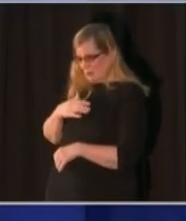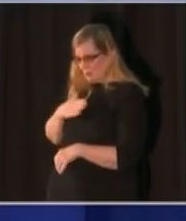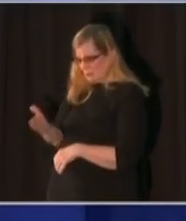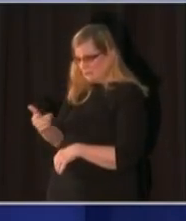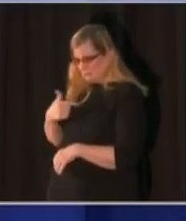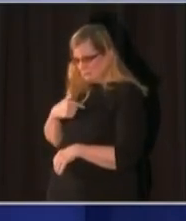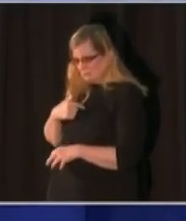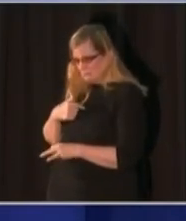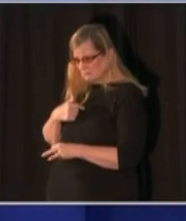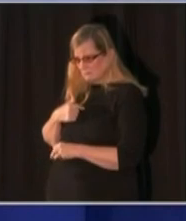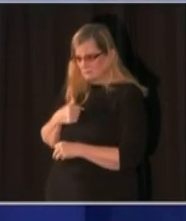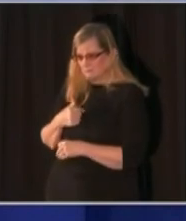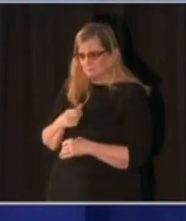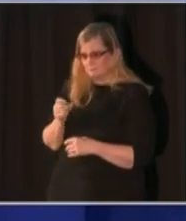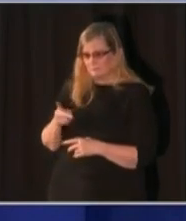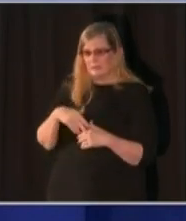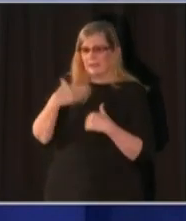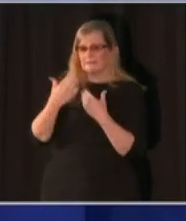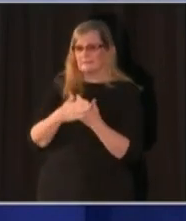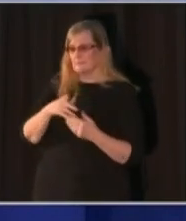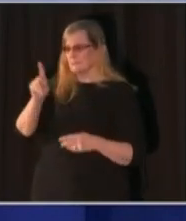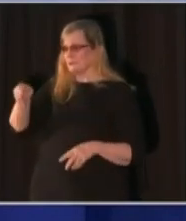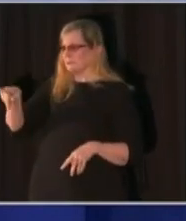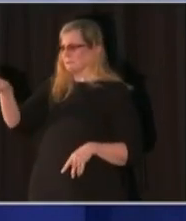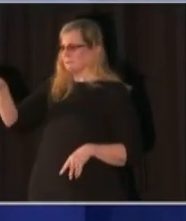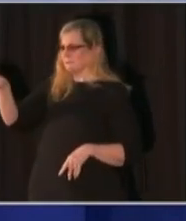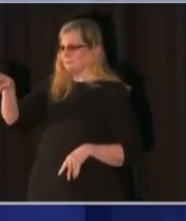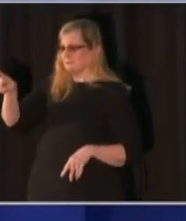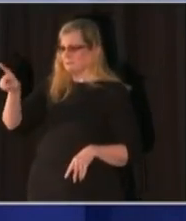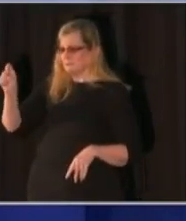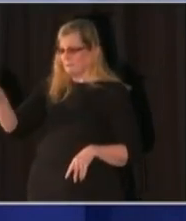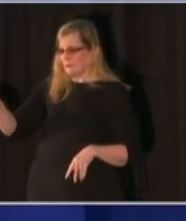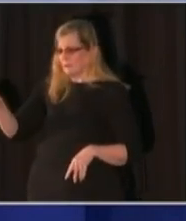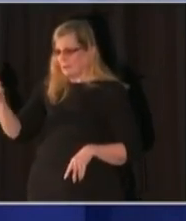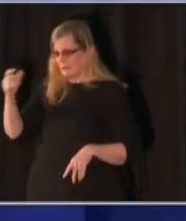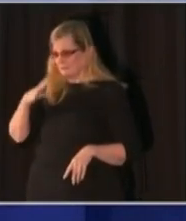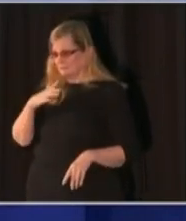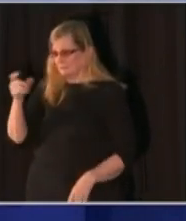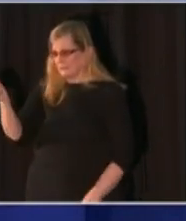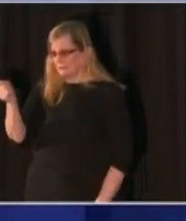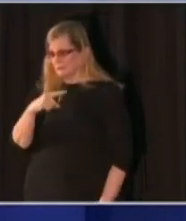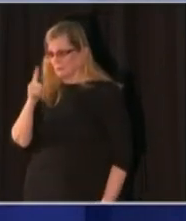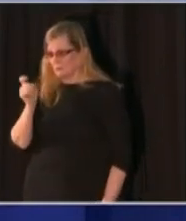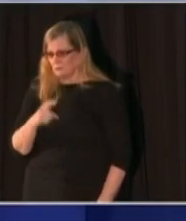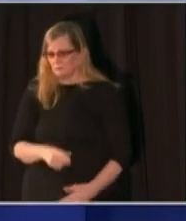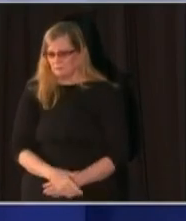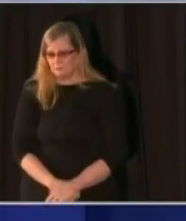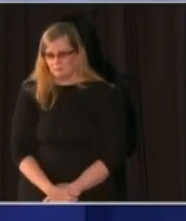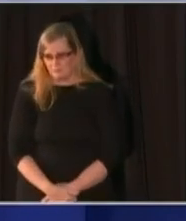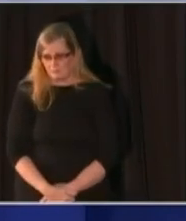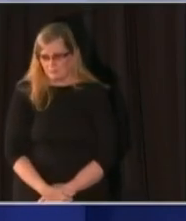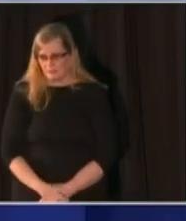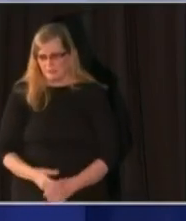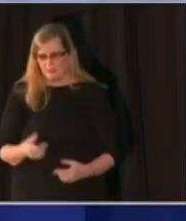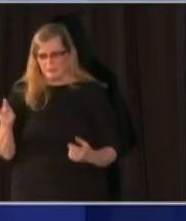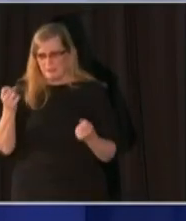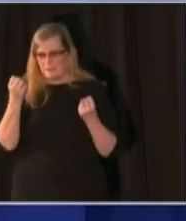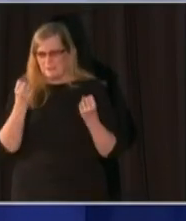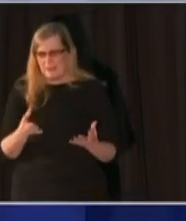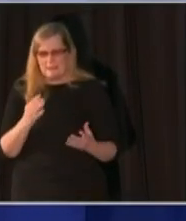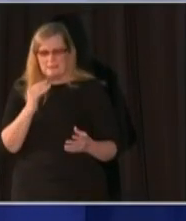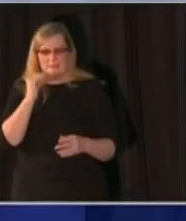Yes, next question. Mayor, you've got a number of people who are in, homeless shelters, and it's in a